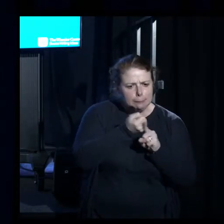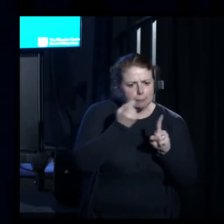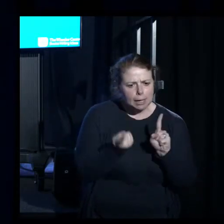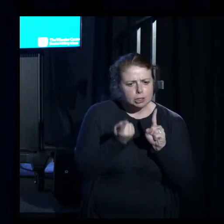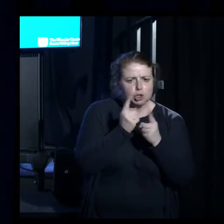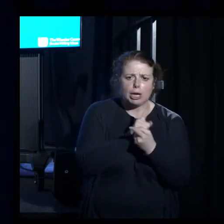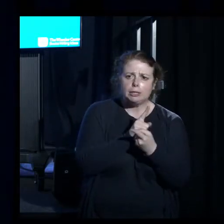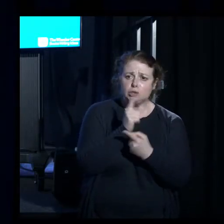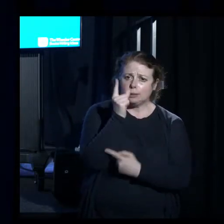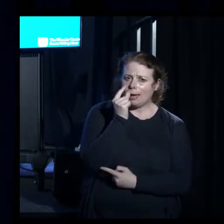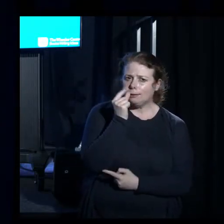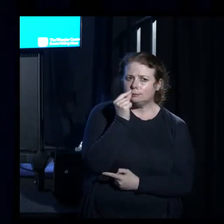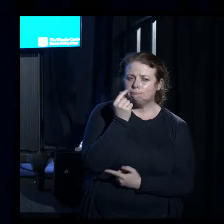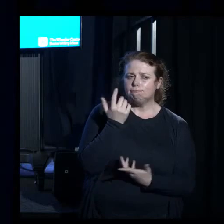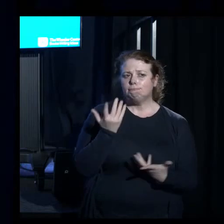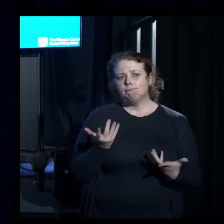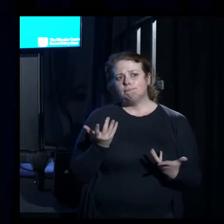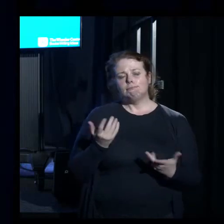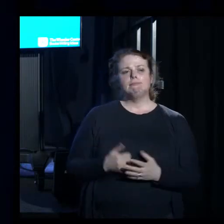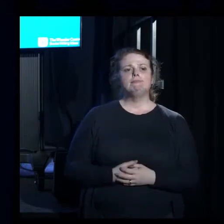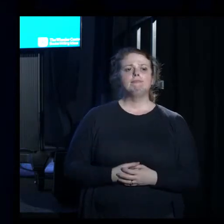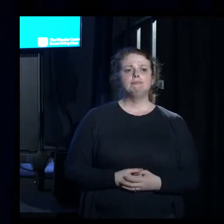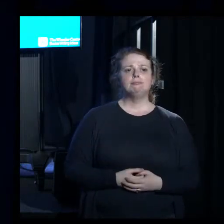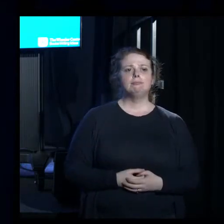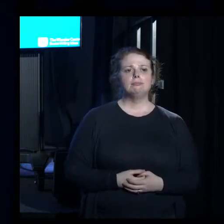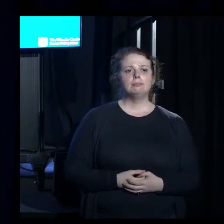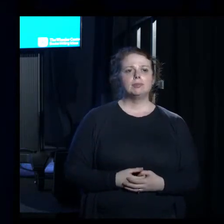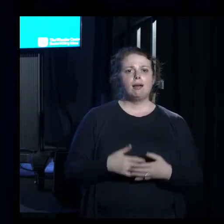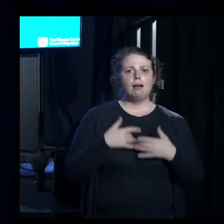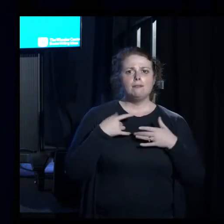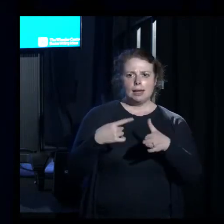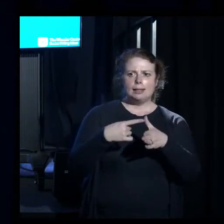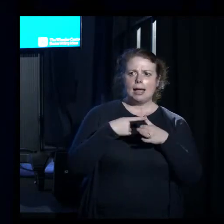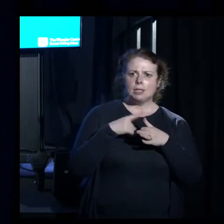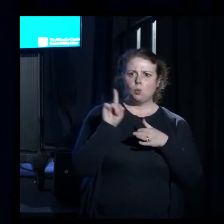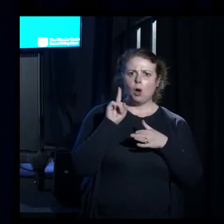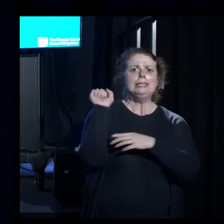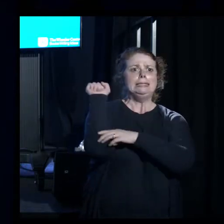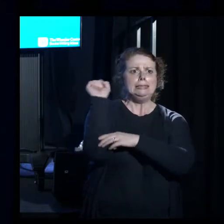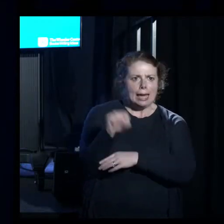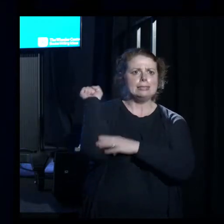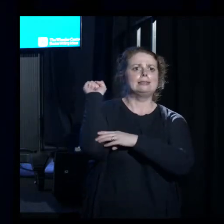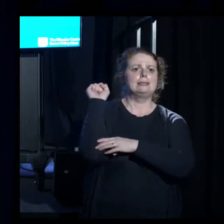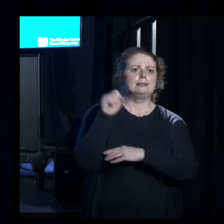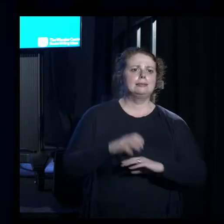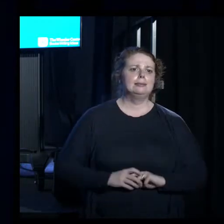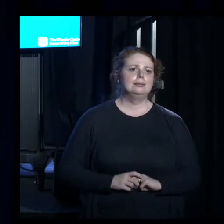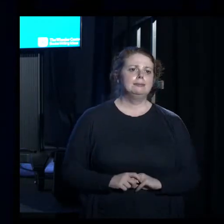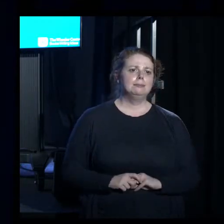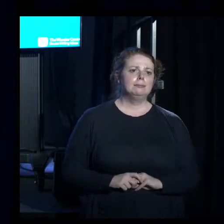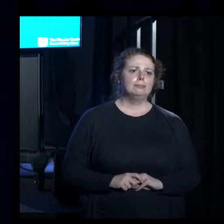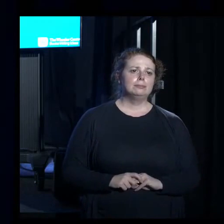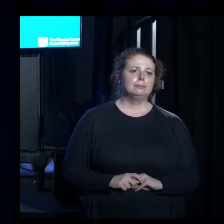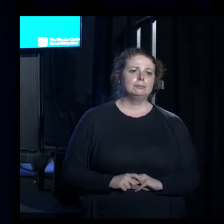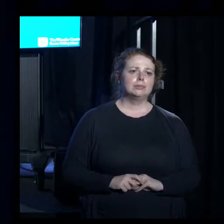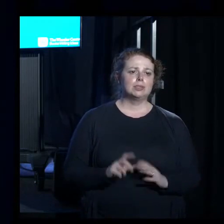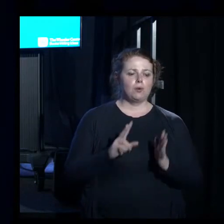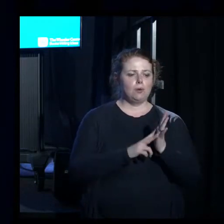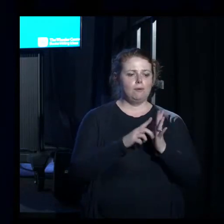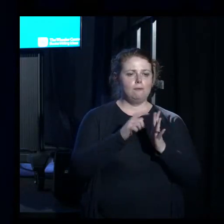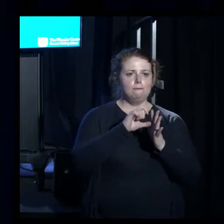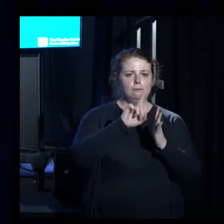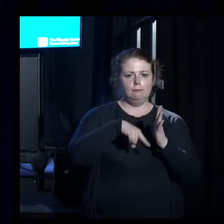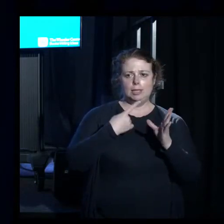world? And I feel like they really bring back the resounding answer, yes, it can. And so Vidya's work is a